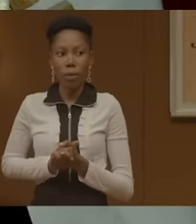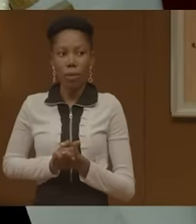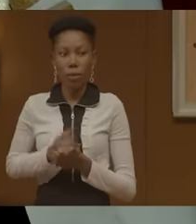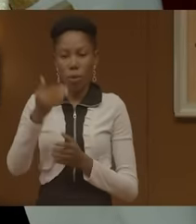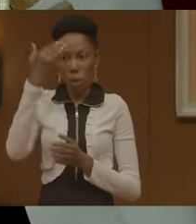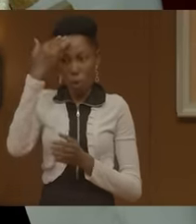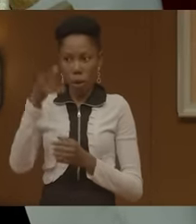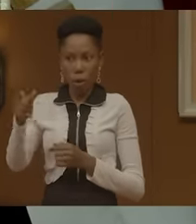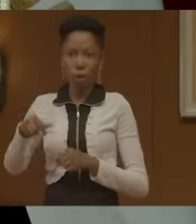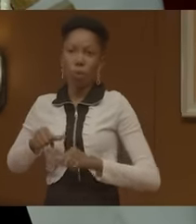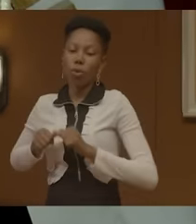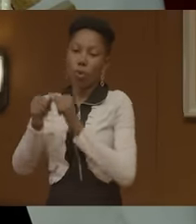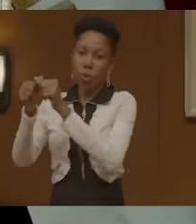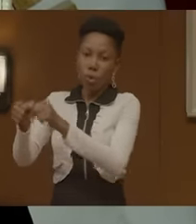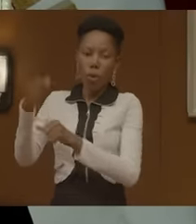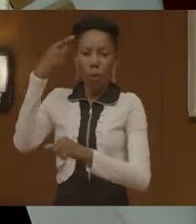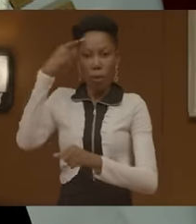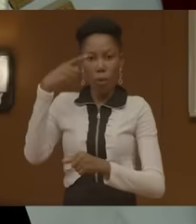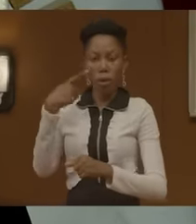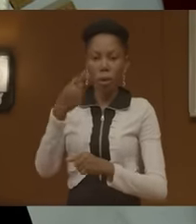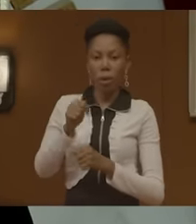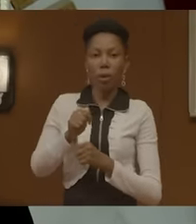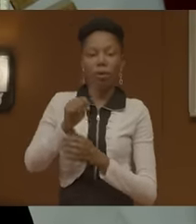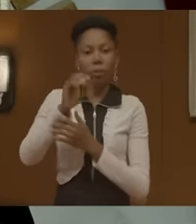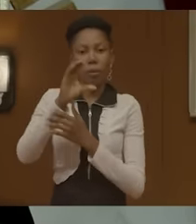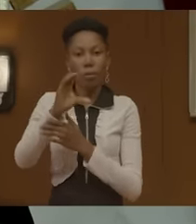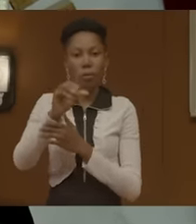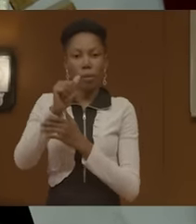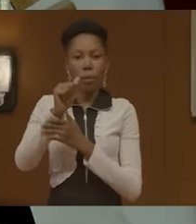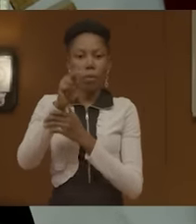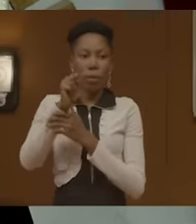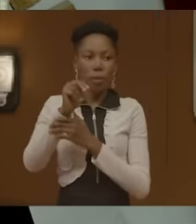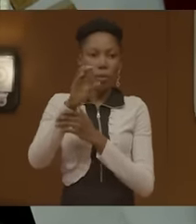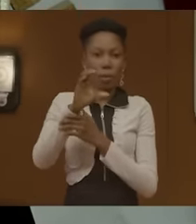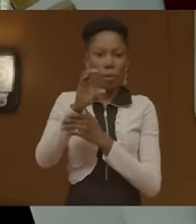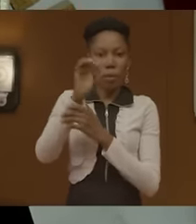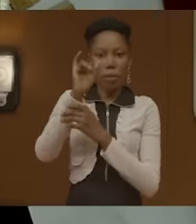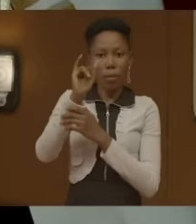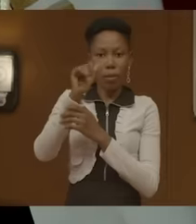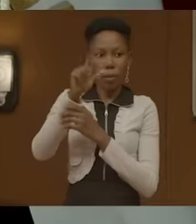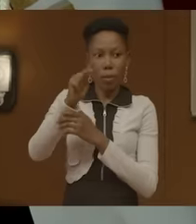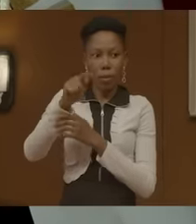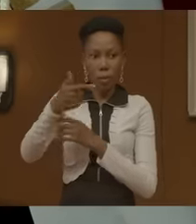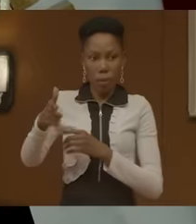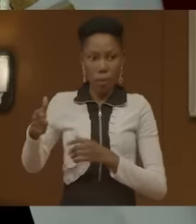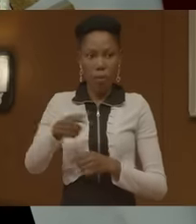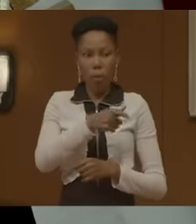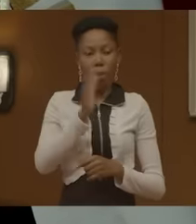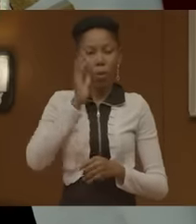While you are doing the marriage counseling by the side. So I'll provide money for